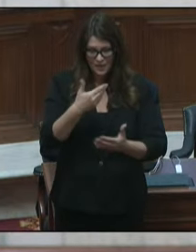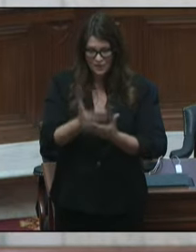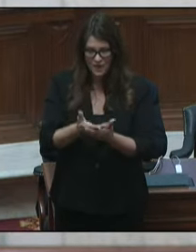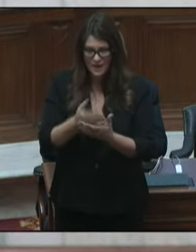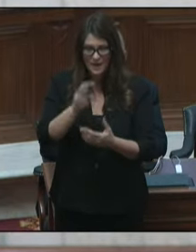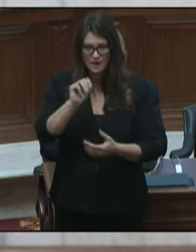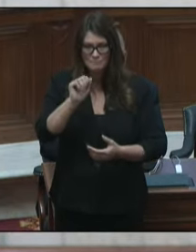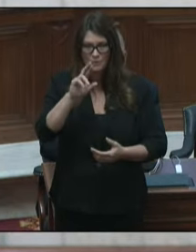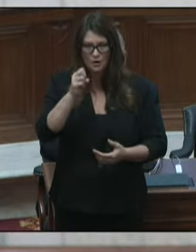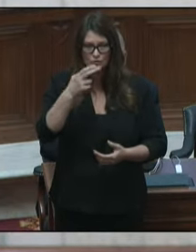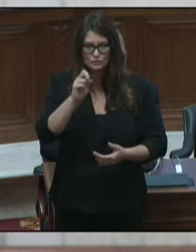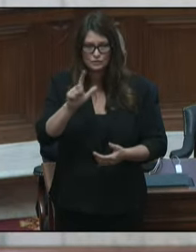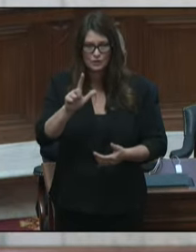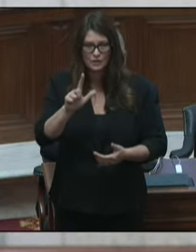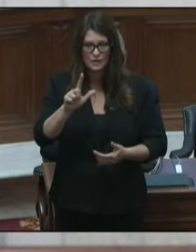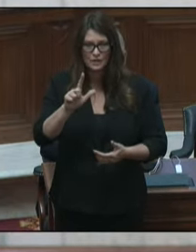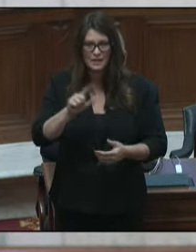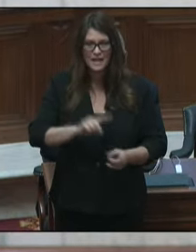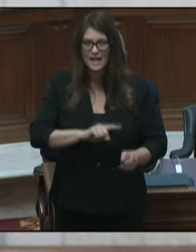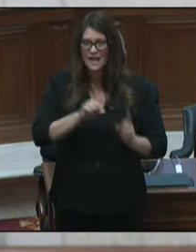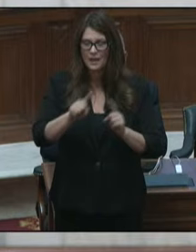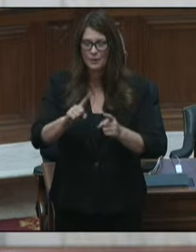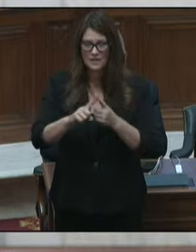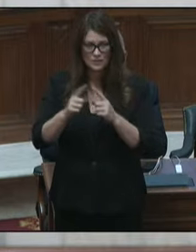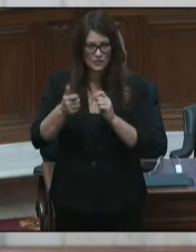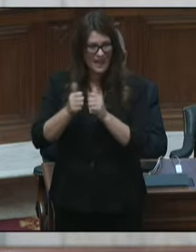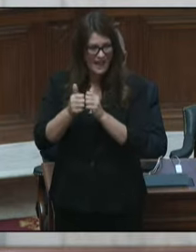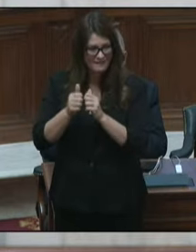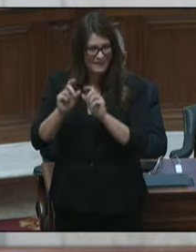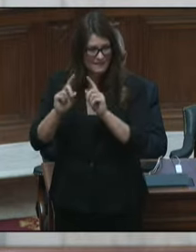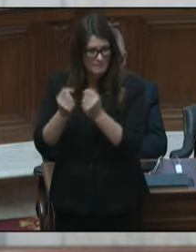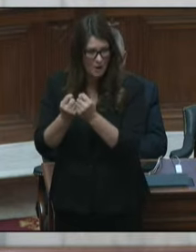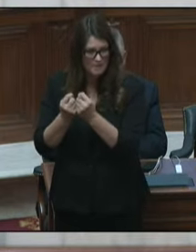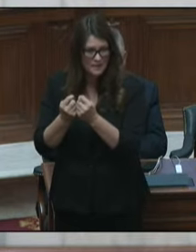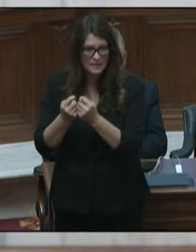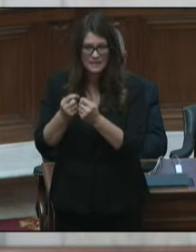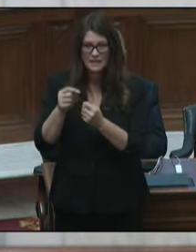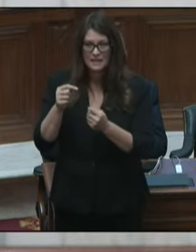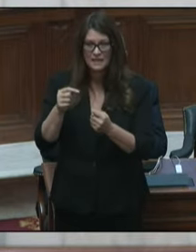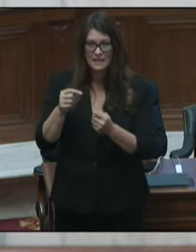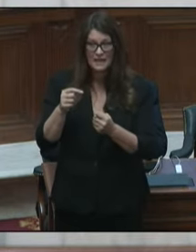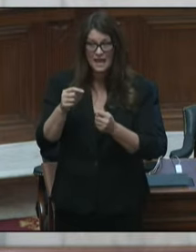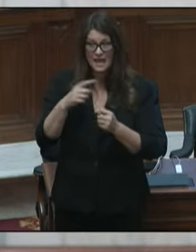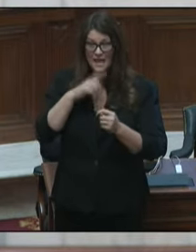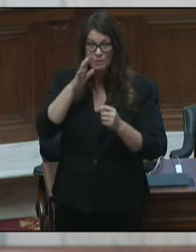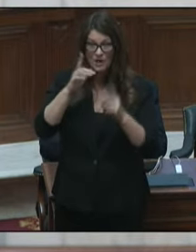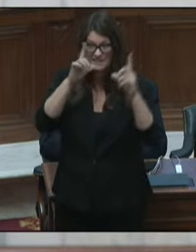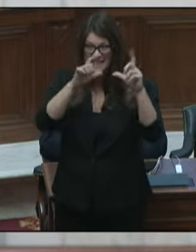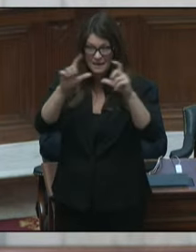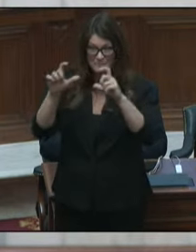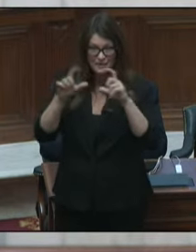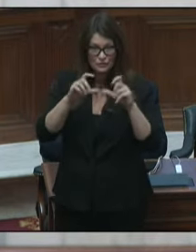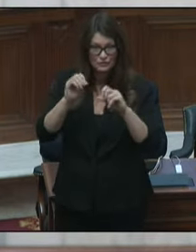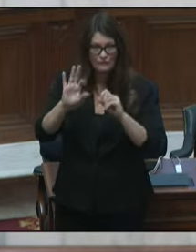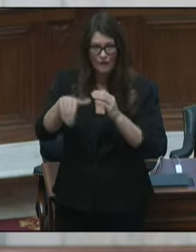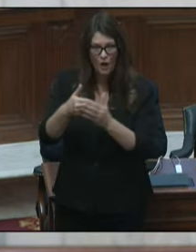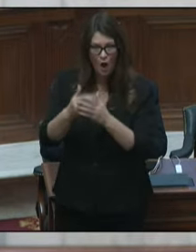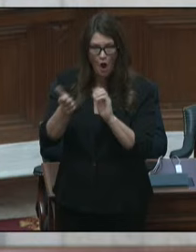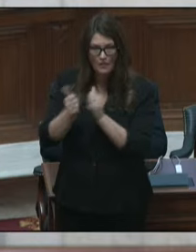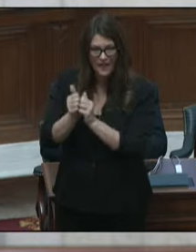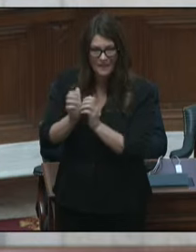loved photography, and he went to the athletic department and told them that he could take all these great pictures of the athletes and everything.